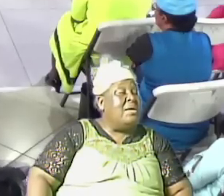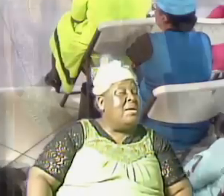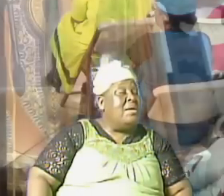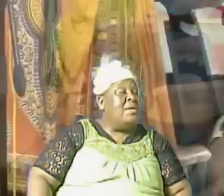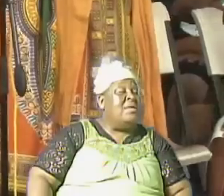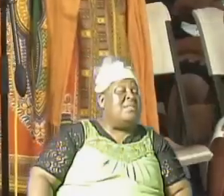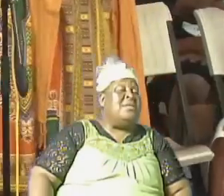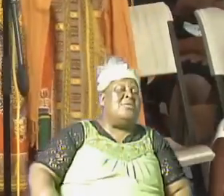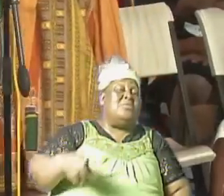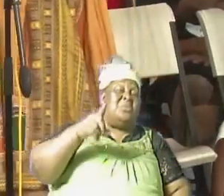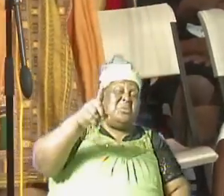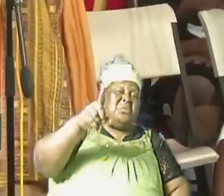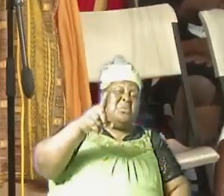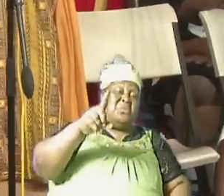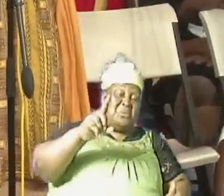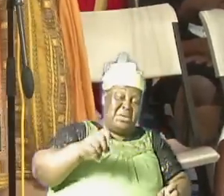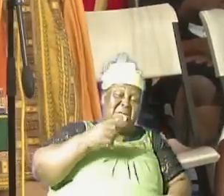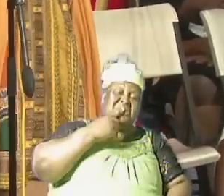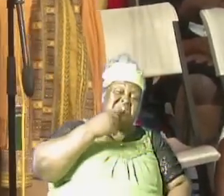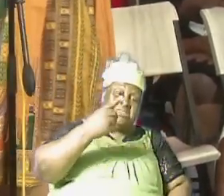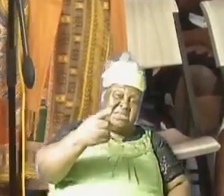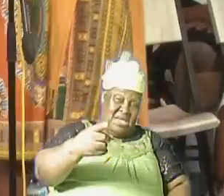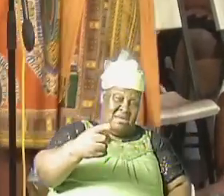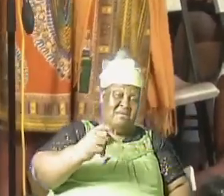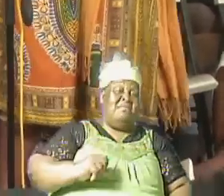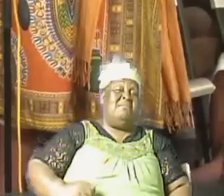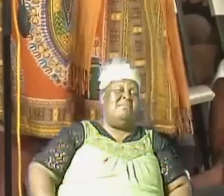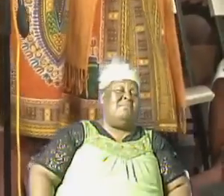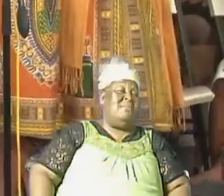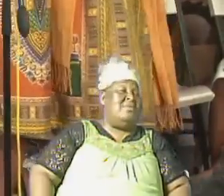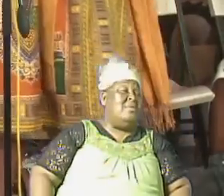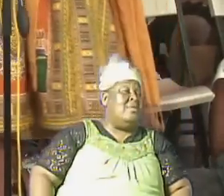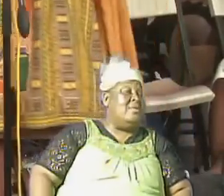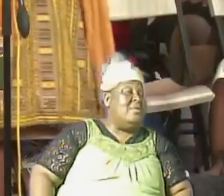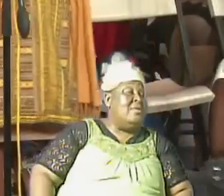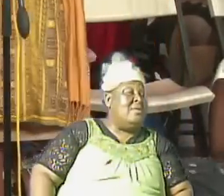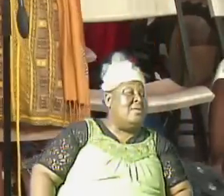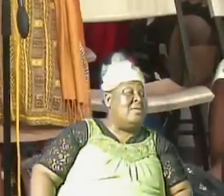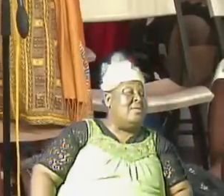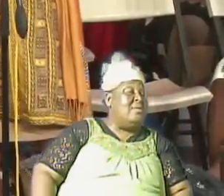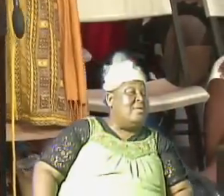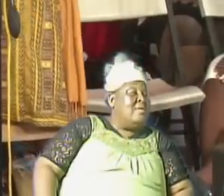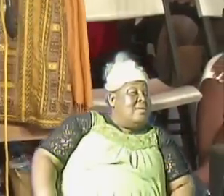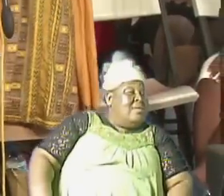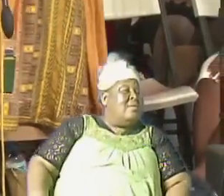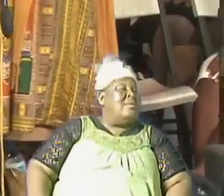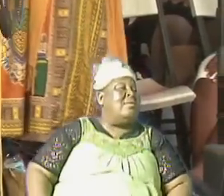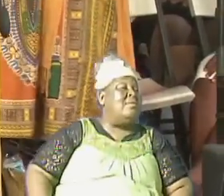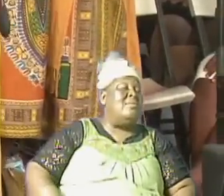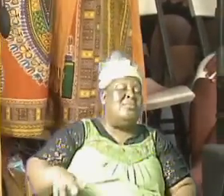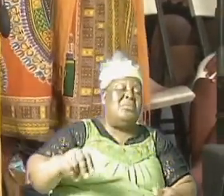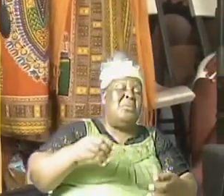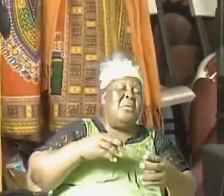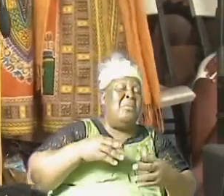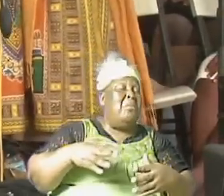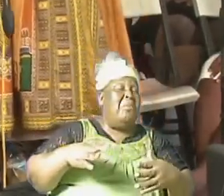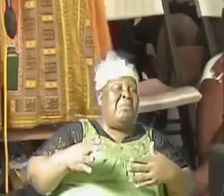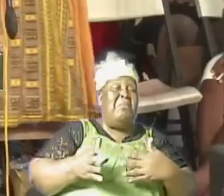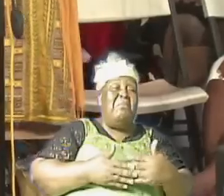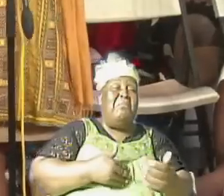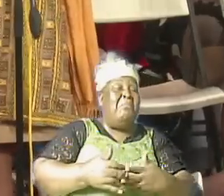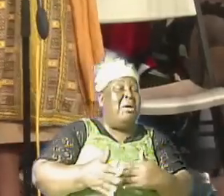That you need to declare over their life. Let them know, it doesn't matter how